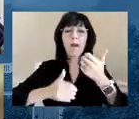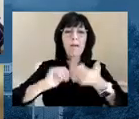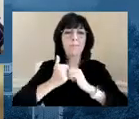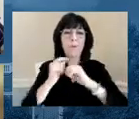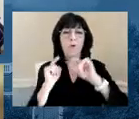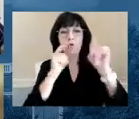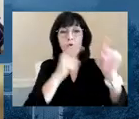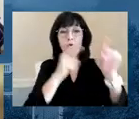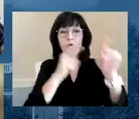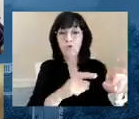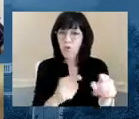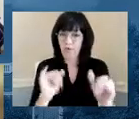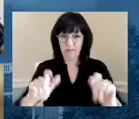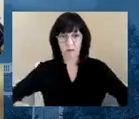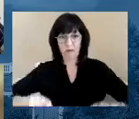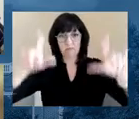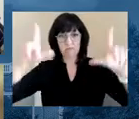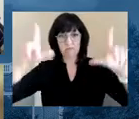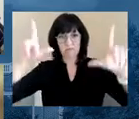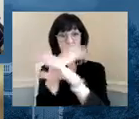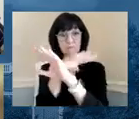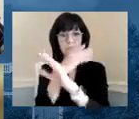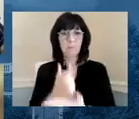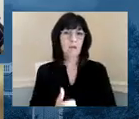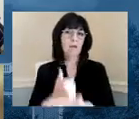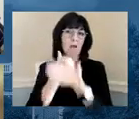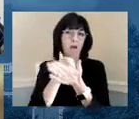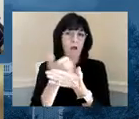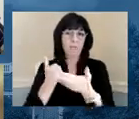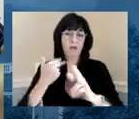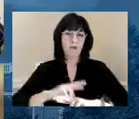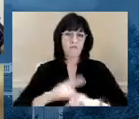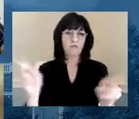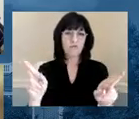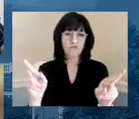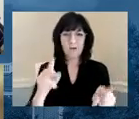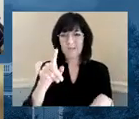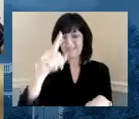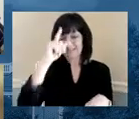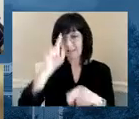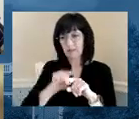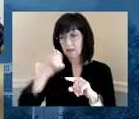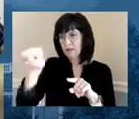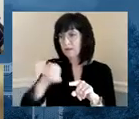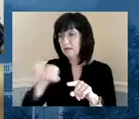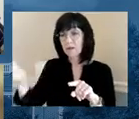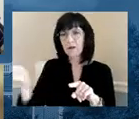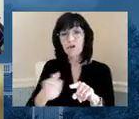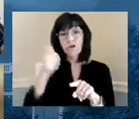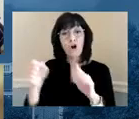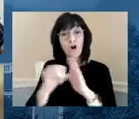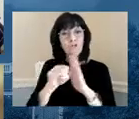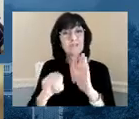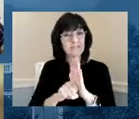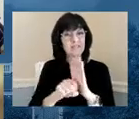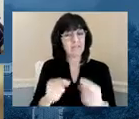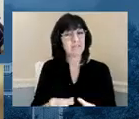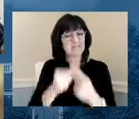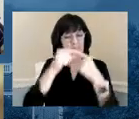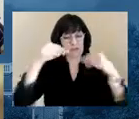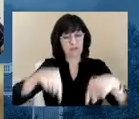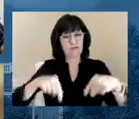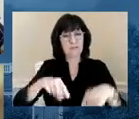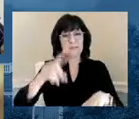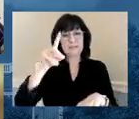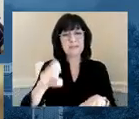state, if you think about the number of specialists here versus outside of our borders, but particularly for Delaware, the ability to draw on